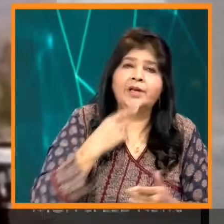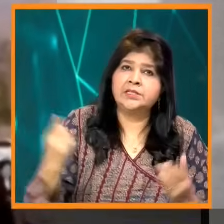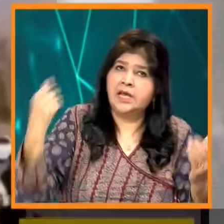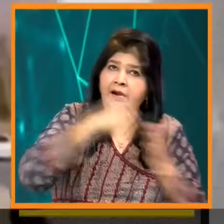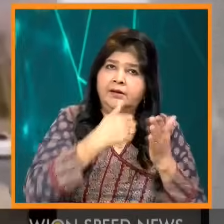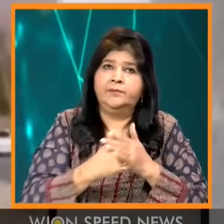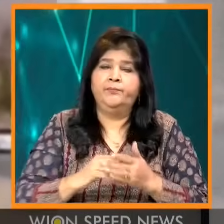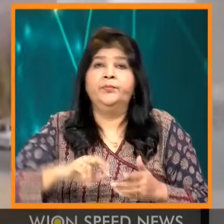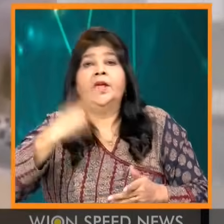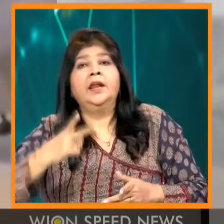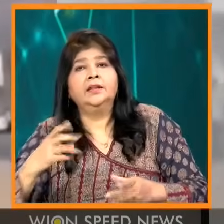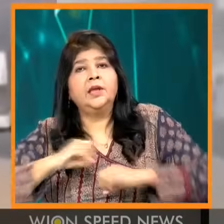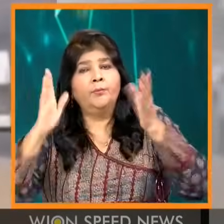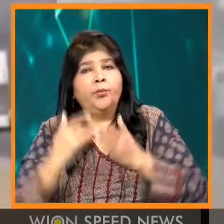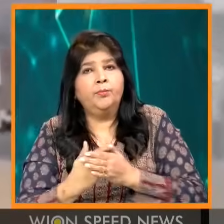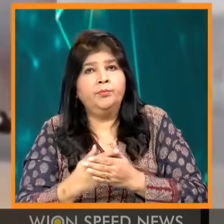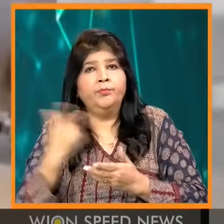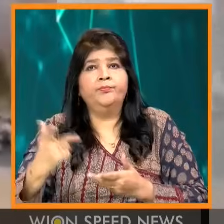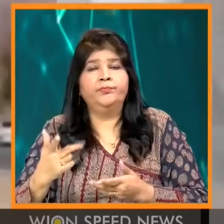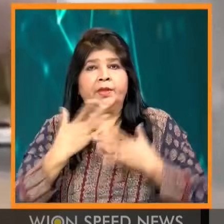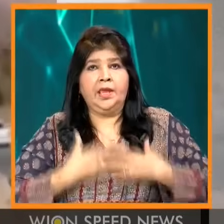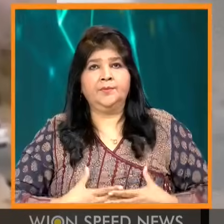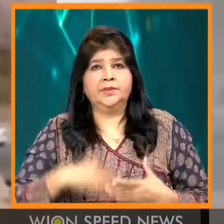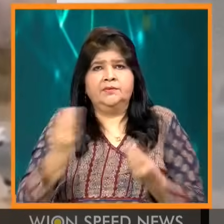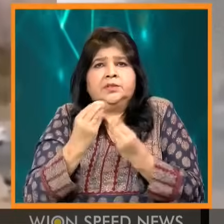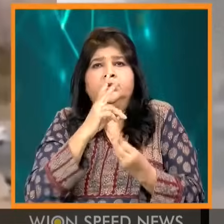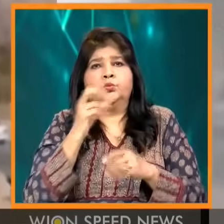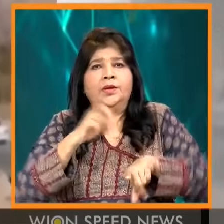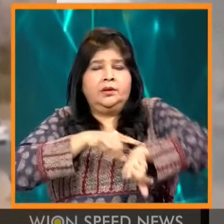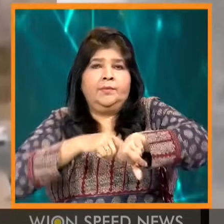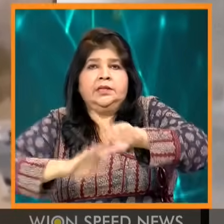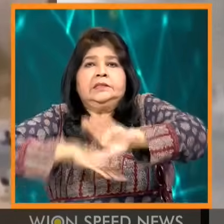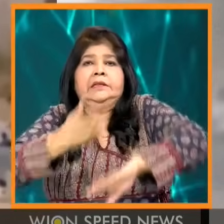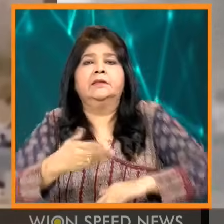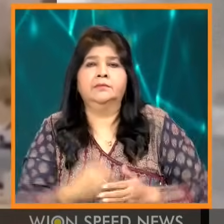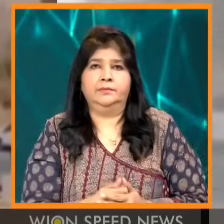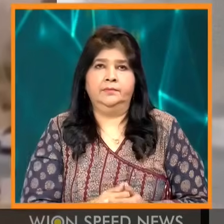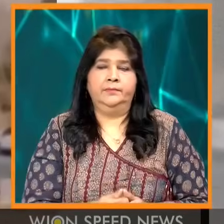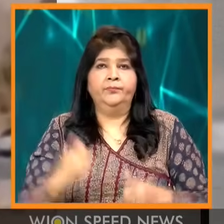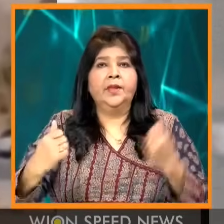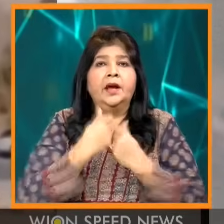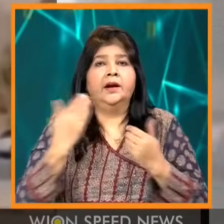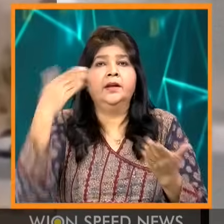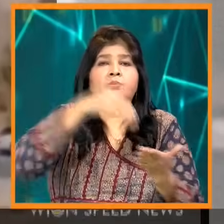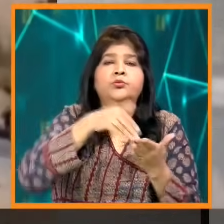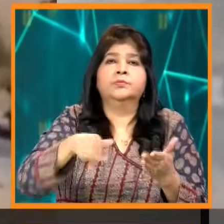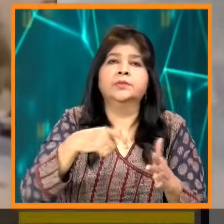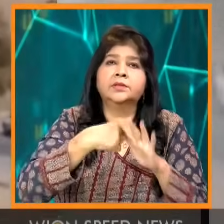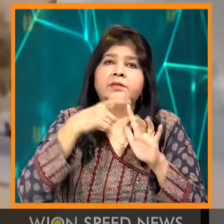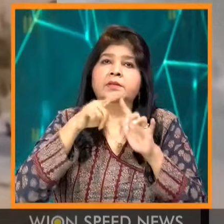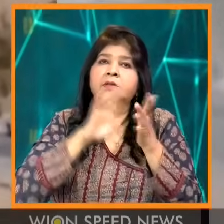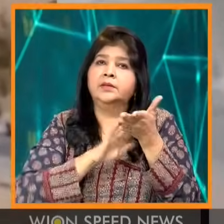attack. And another bomber blew himself up just 20 minutes later. Now, the attacks took place